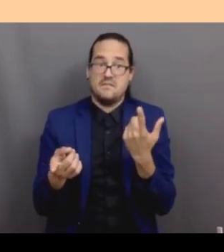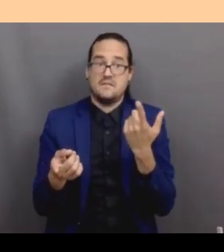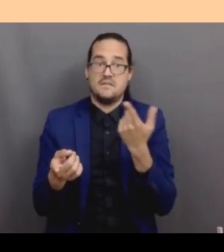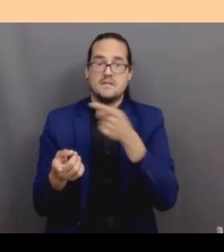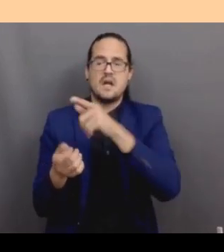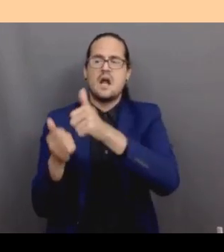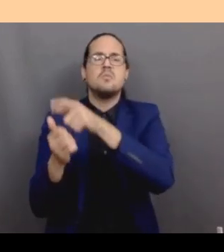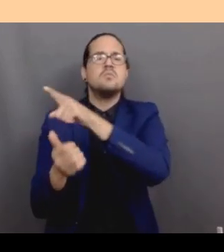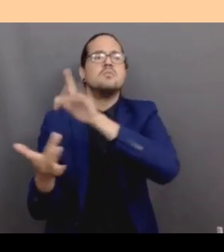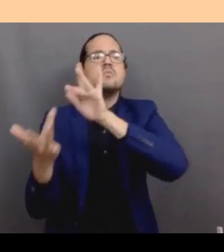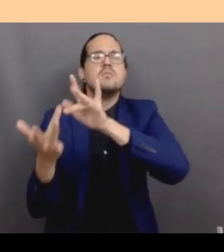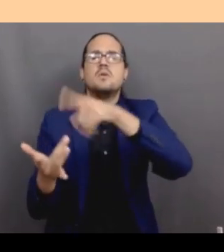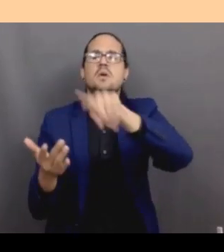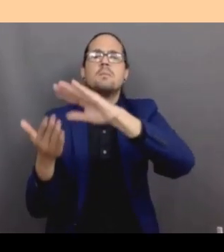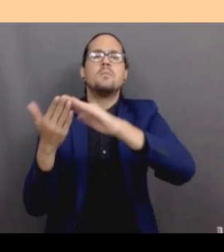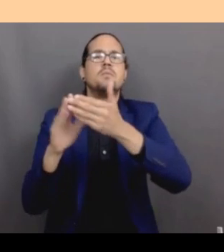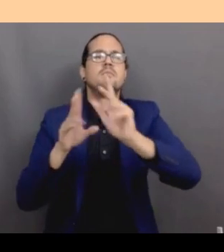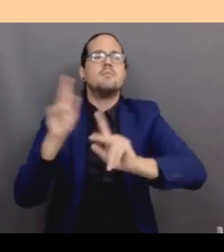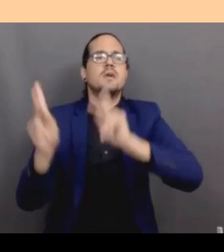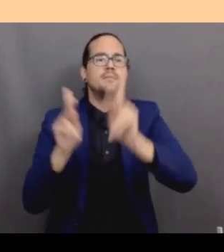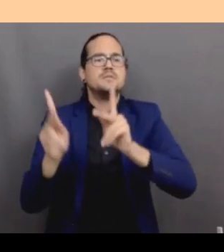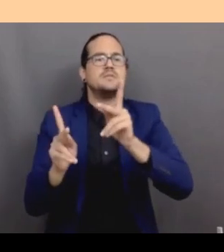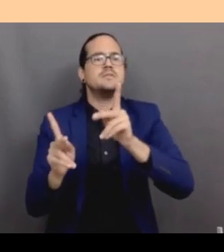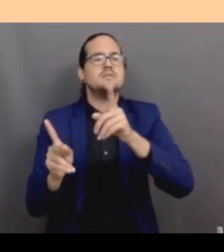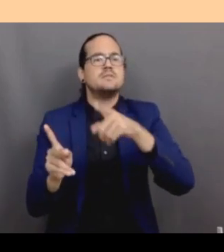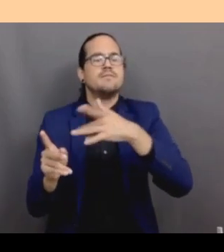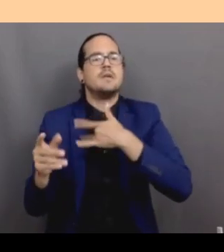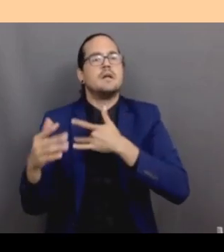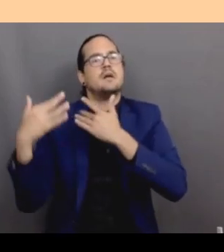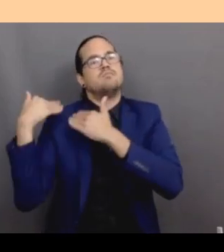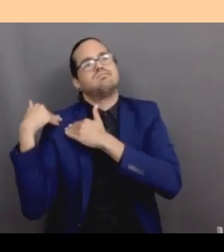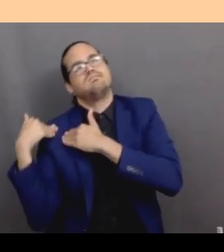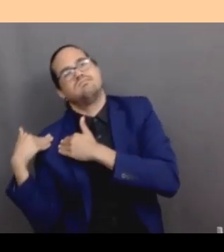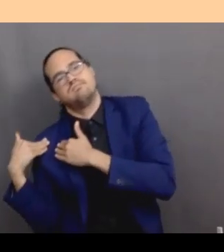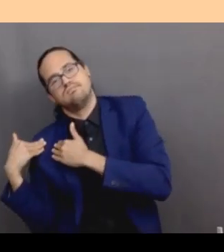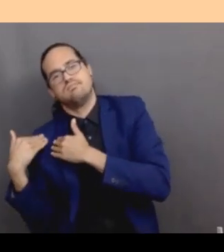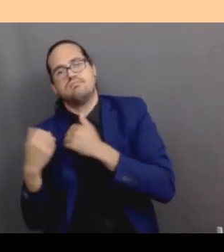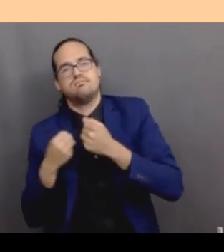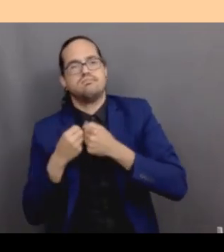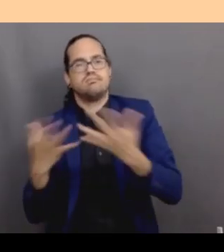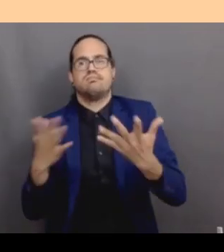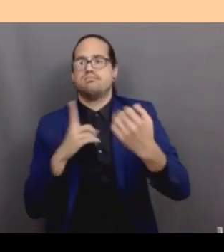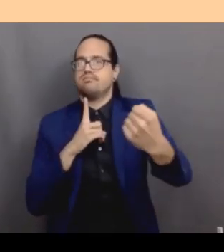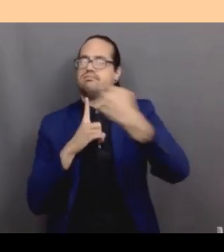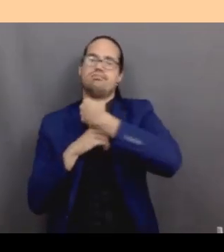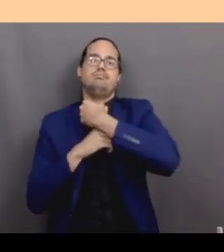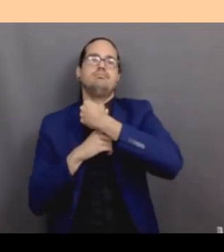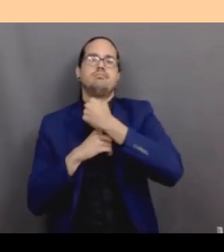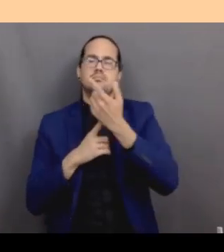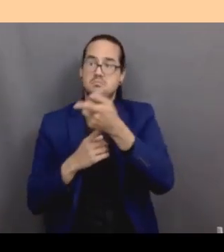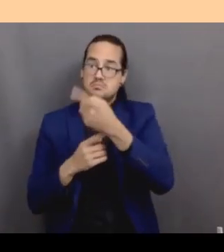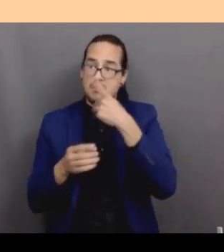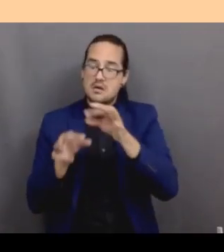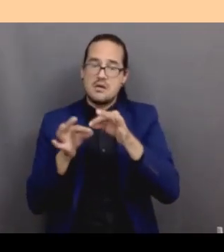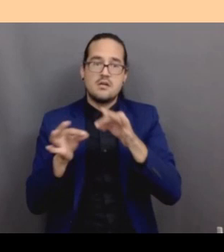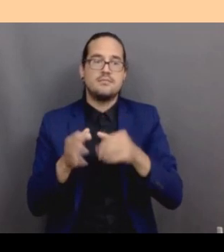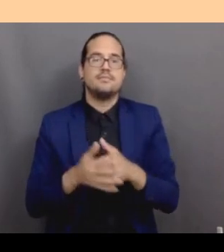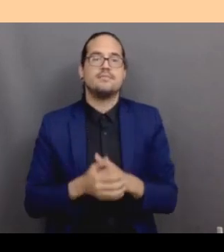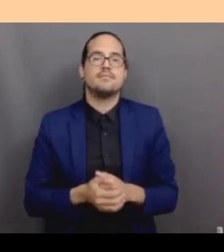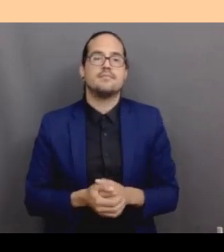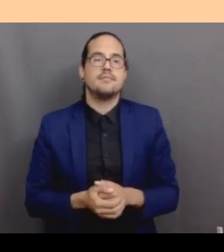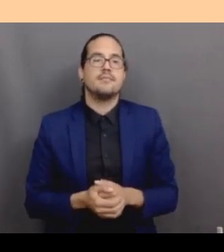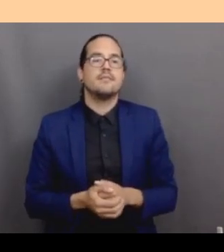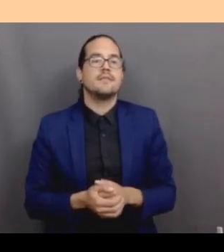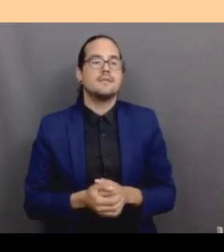be feeling the immense weight of this shelter-in-place order? One thing is true that one thing